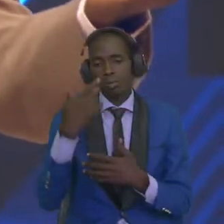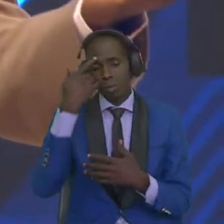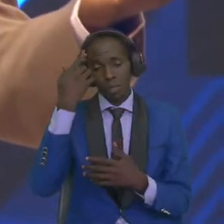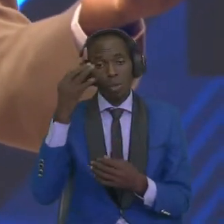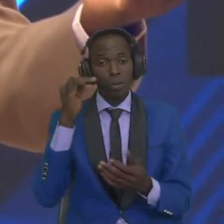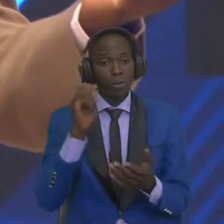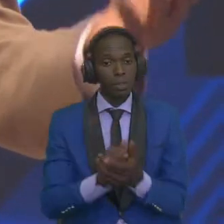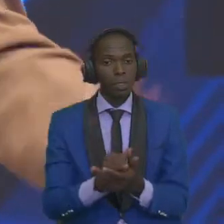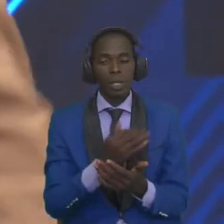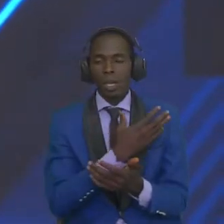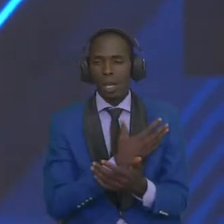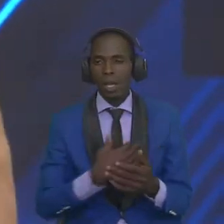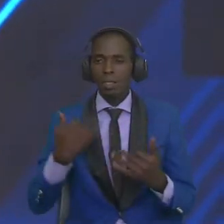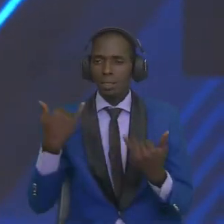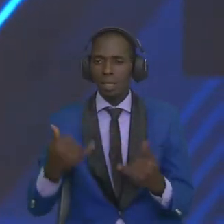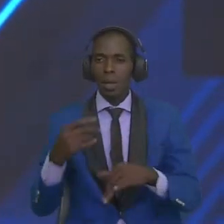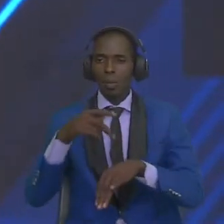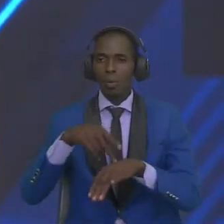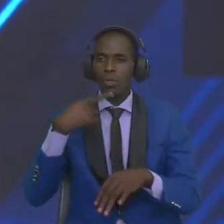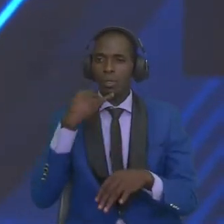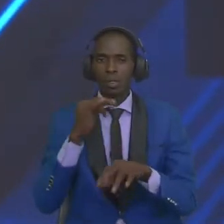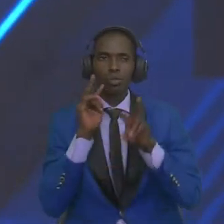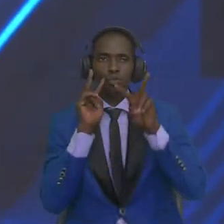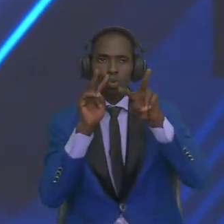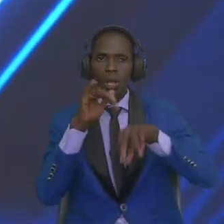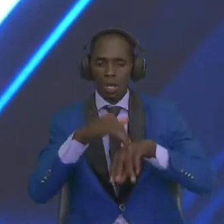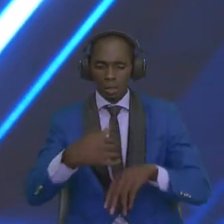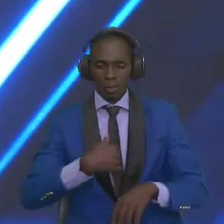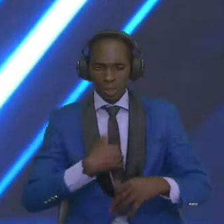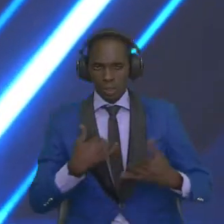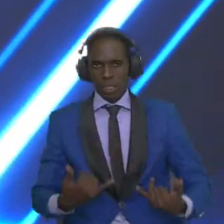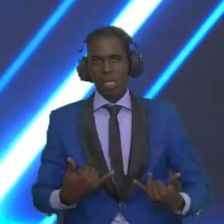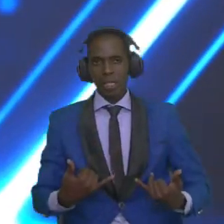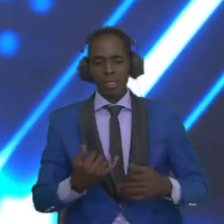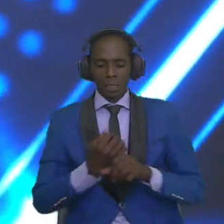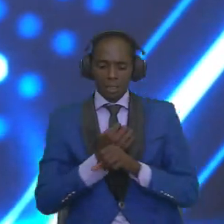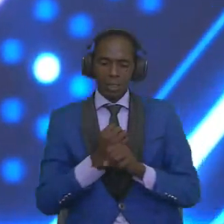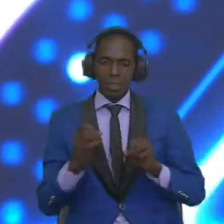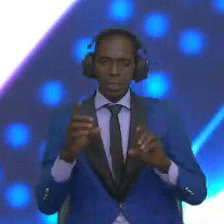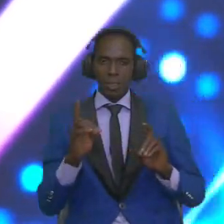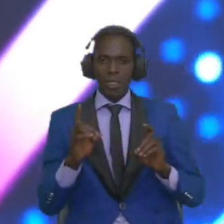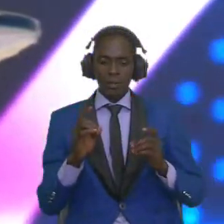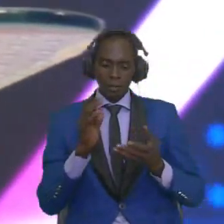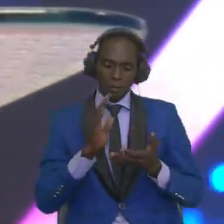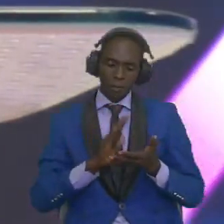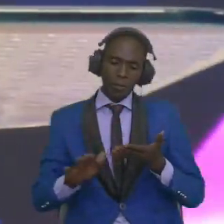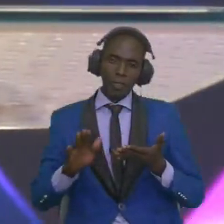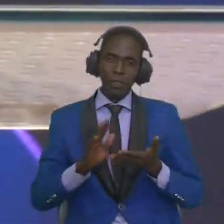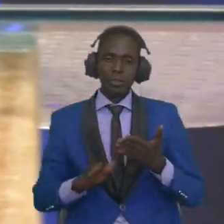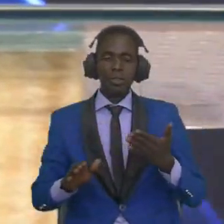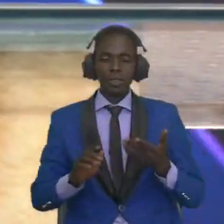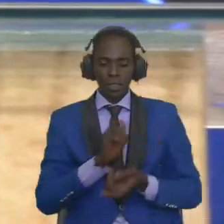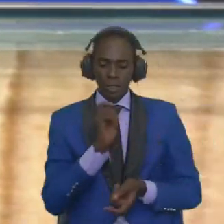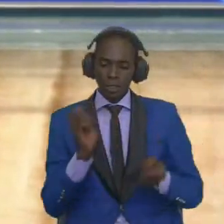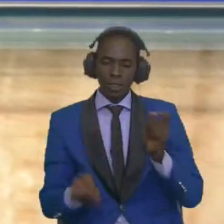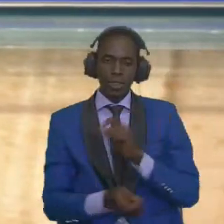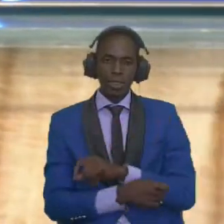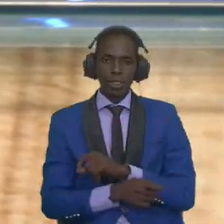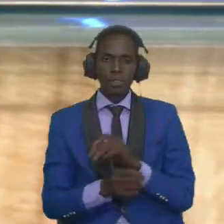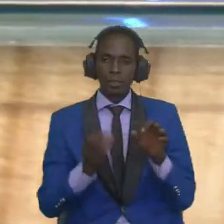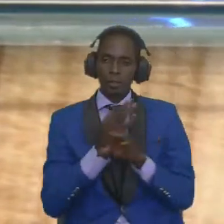said, look at me now, saved, forgiven, set free from sin, changed